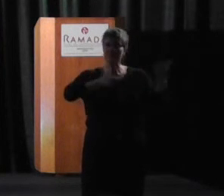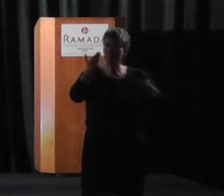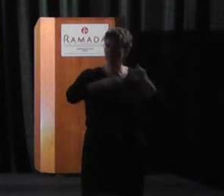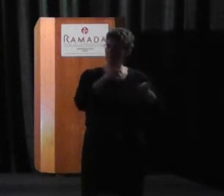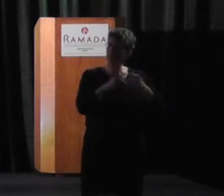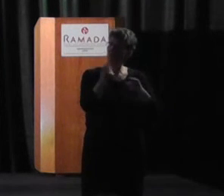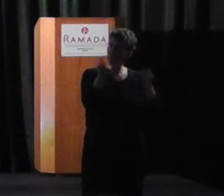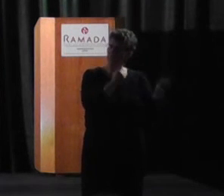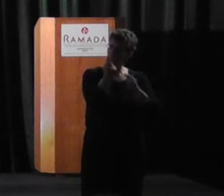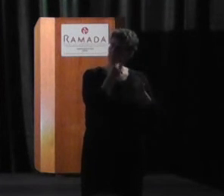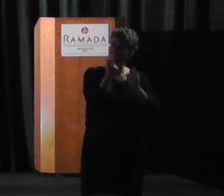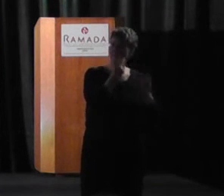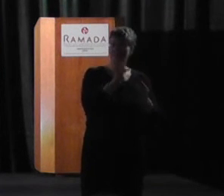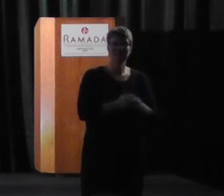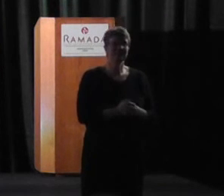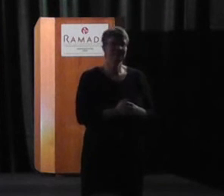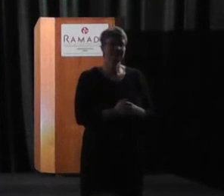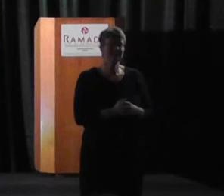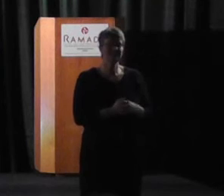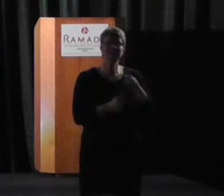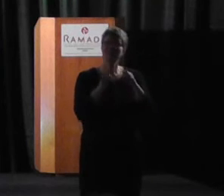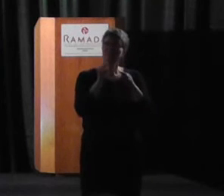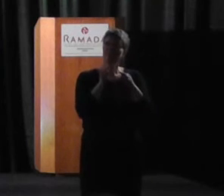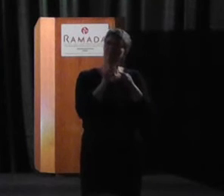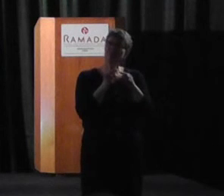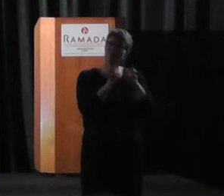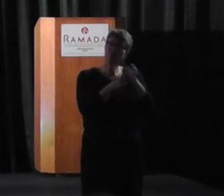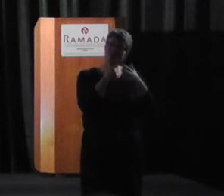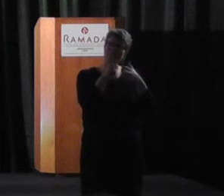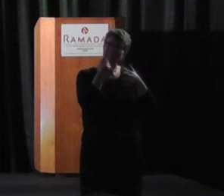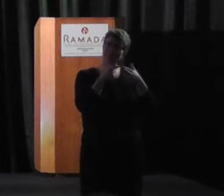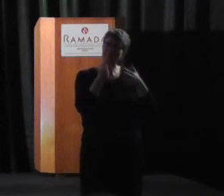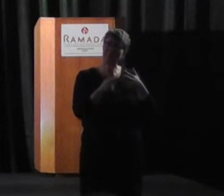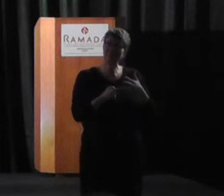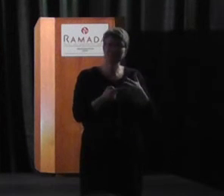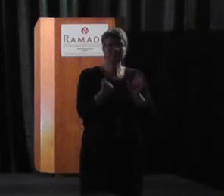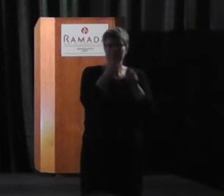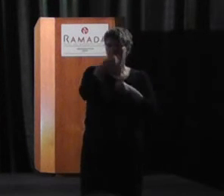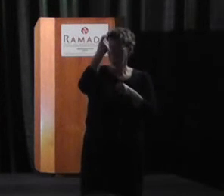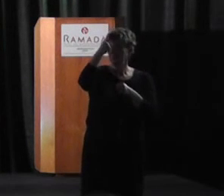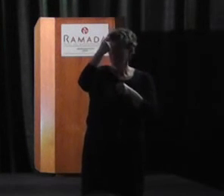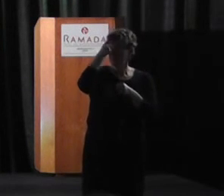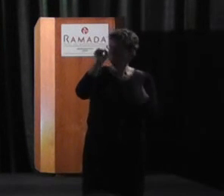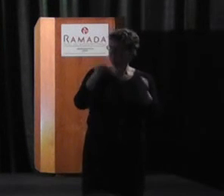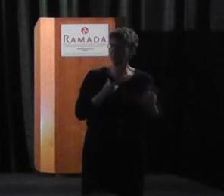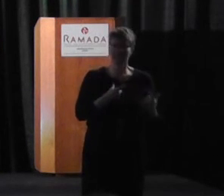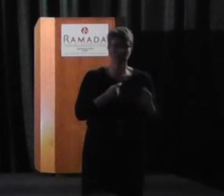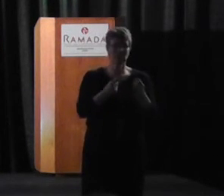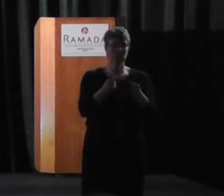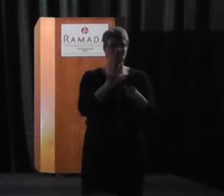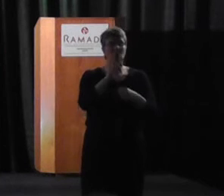again, Elner's asks are simple and reasonable, requiring modifications to our new homes that we can all benefit